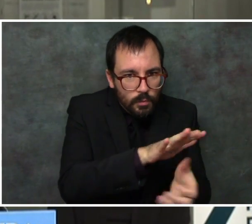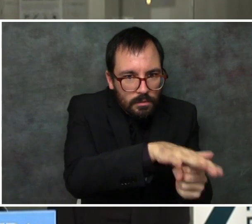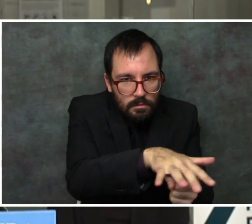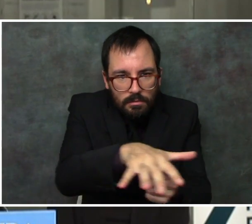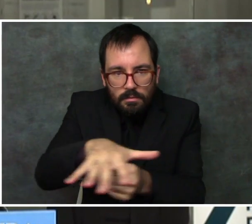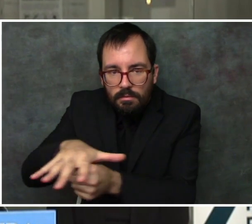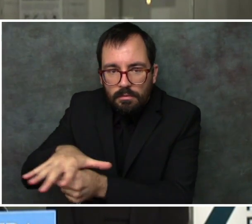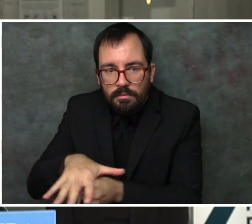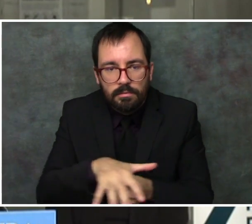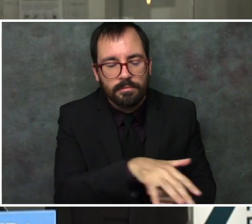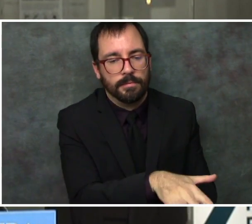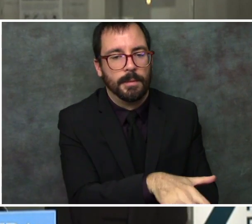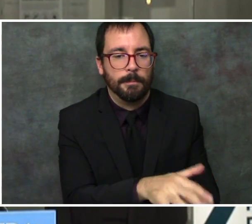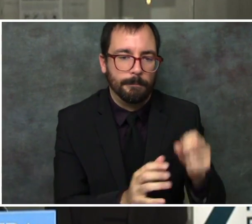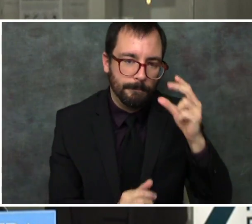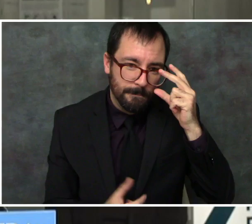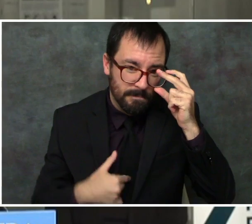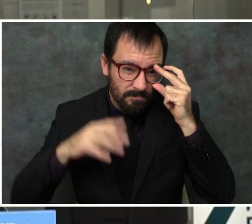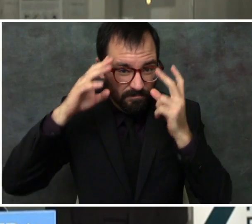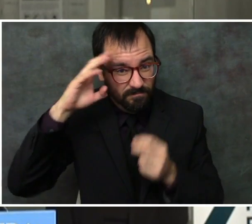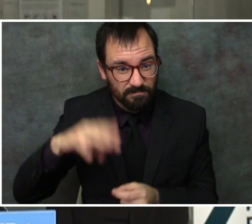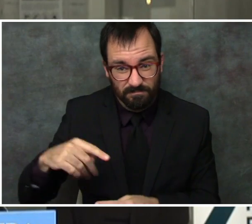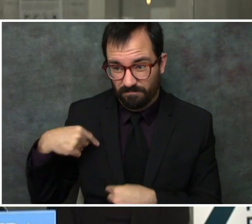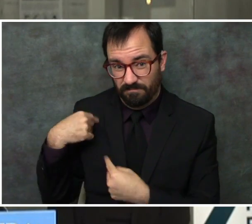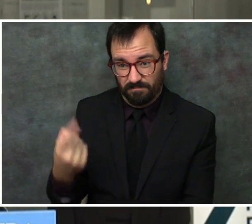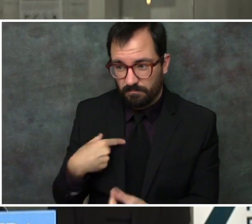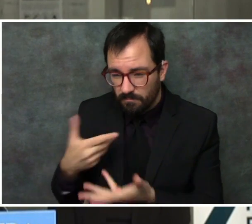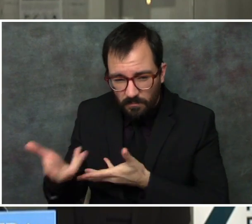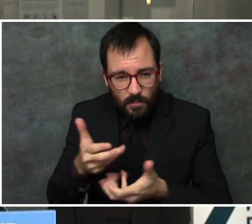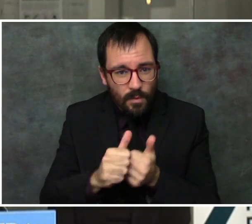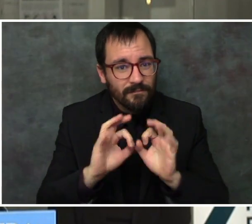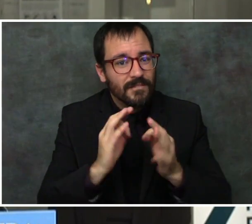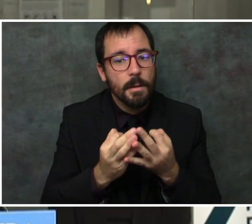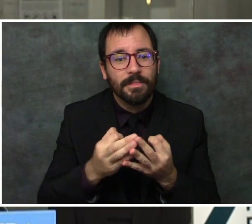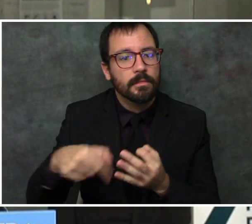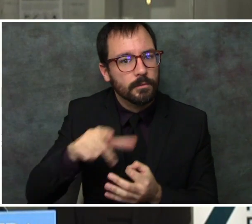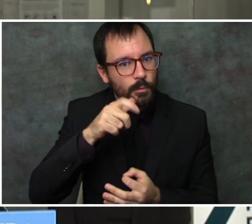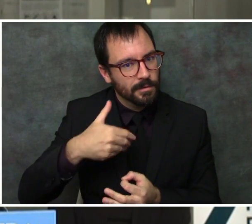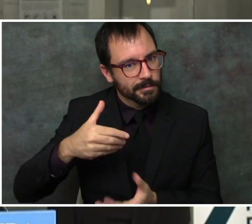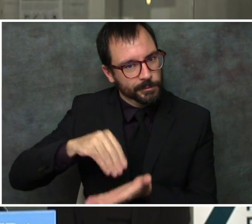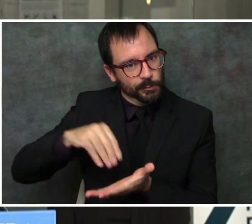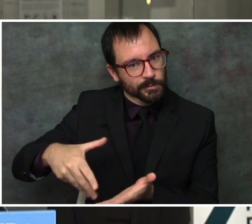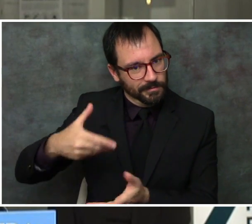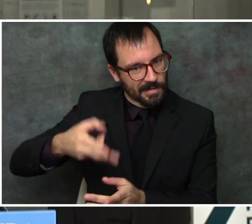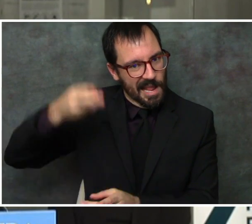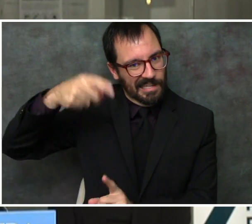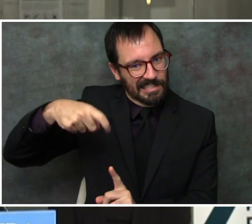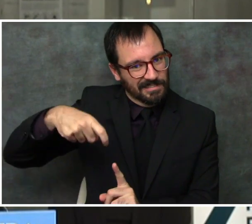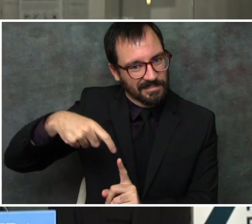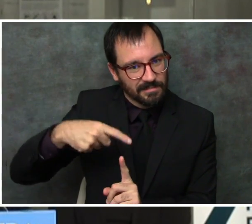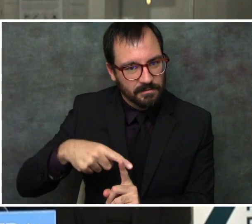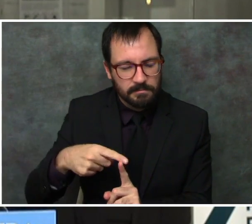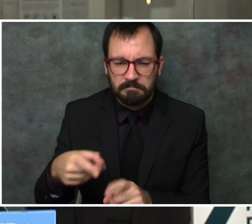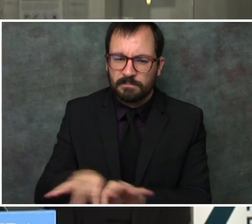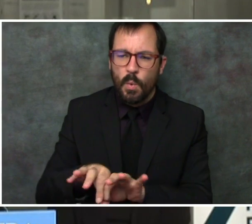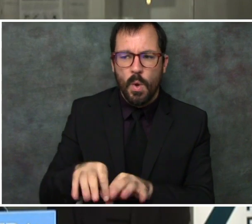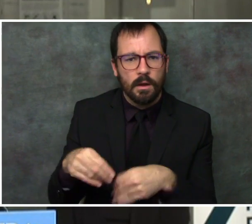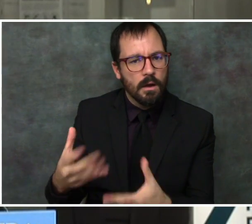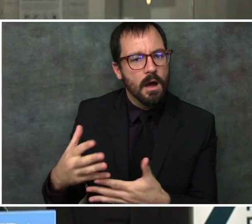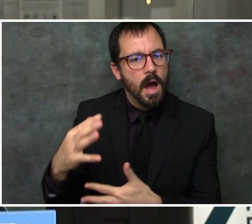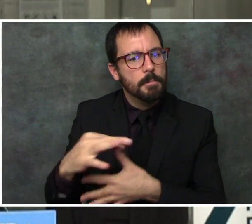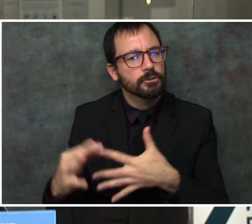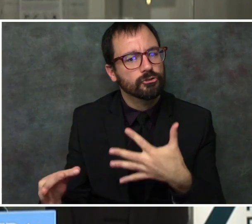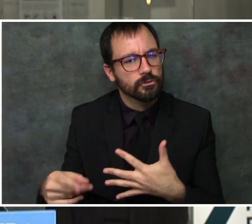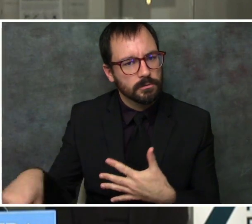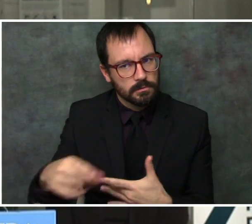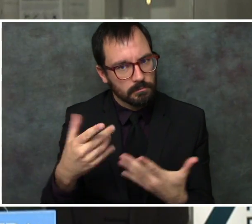option of safe in-person learning is the right decision for students and families experiencing homelessness.